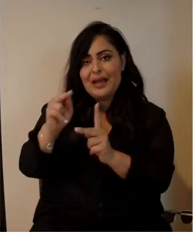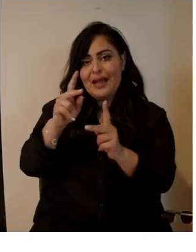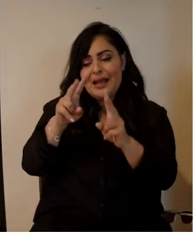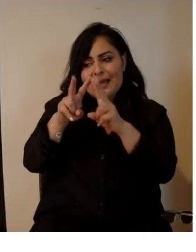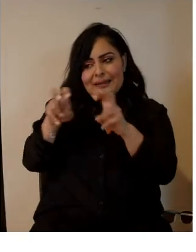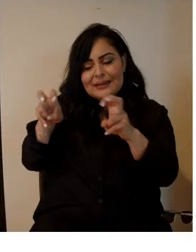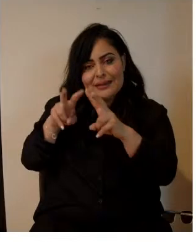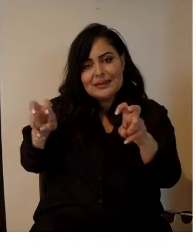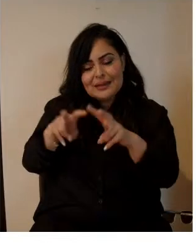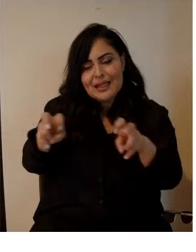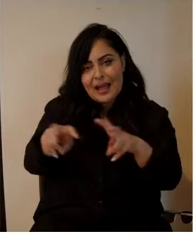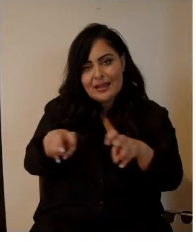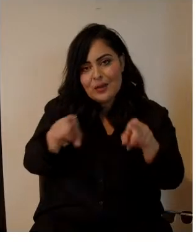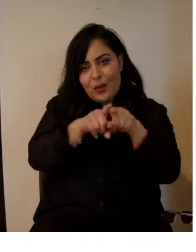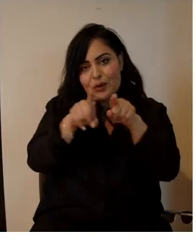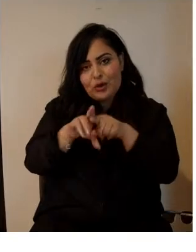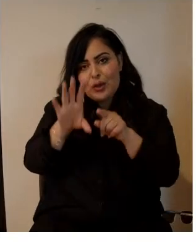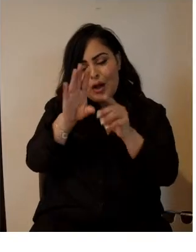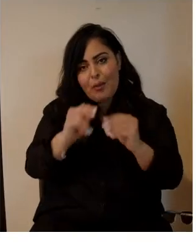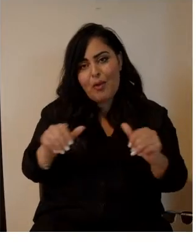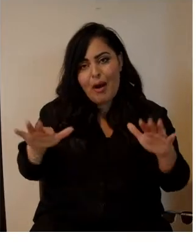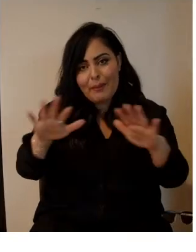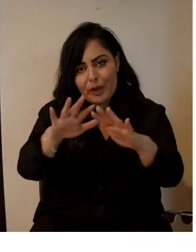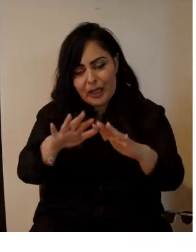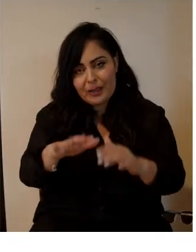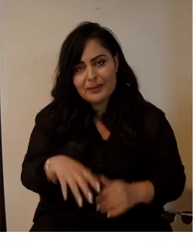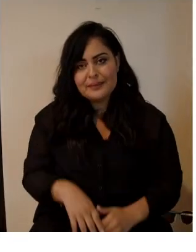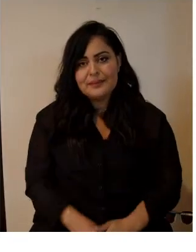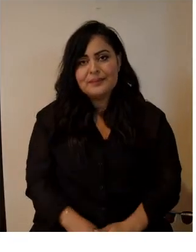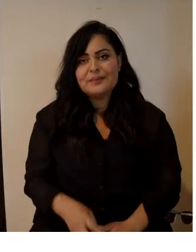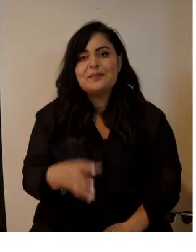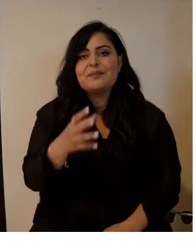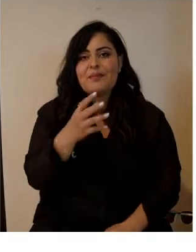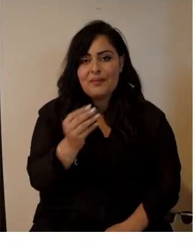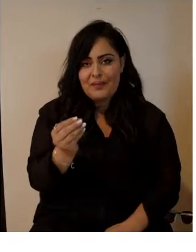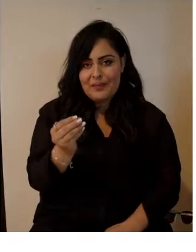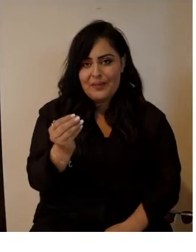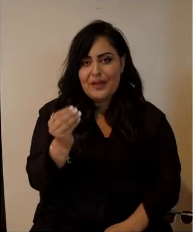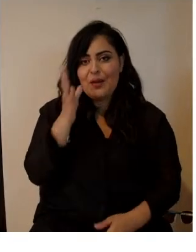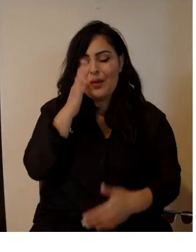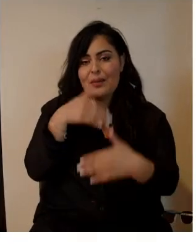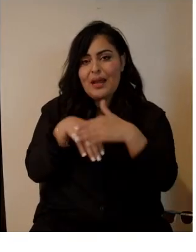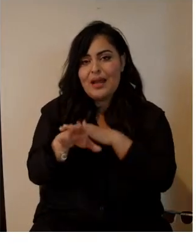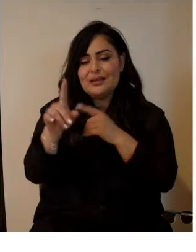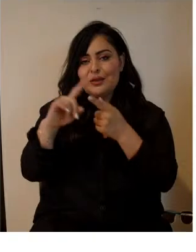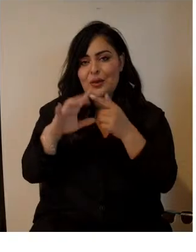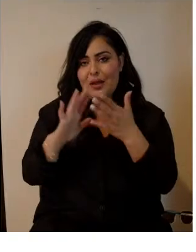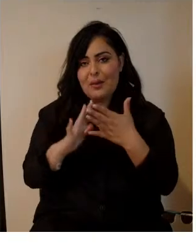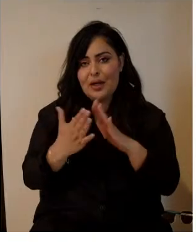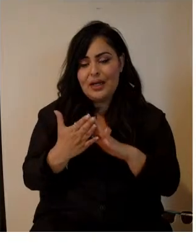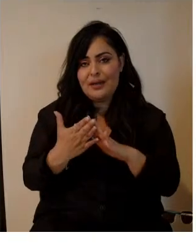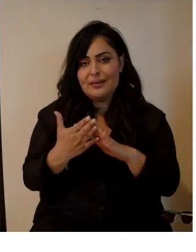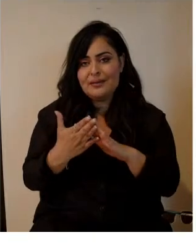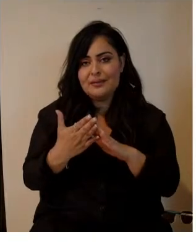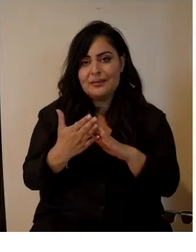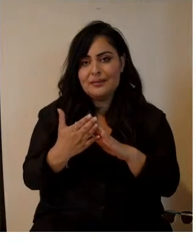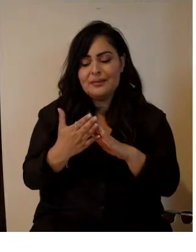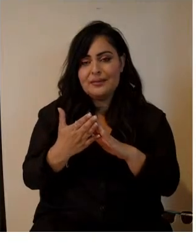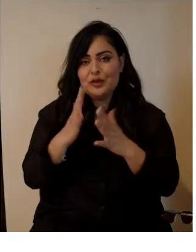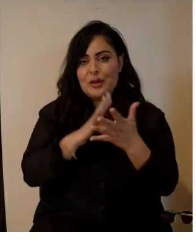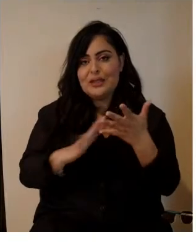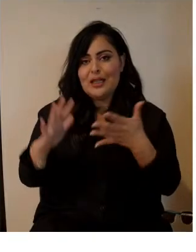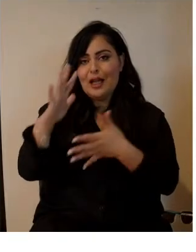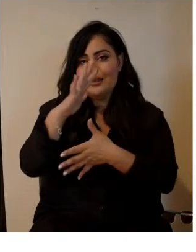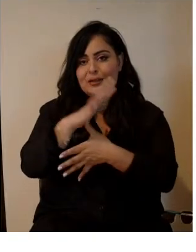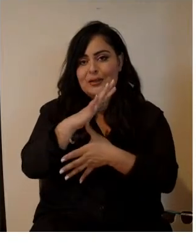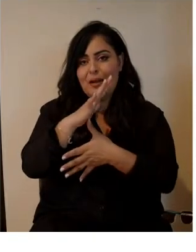in terms of their property and to allow them access back to the community. So that is at the top of my